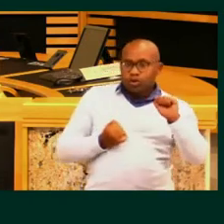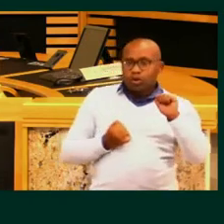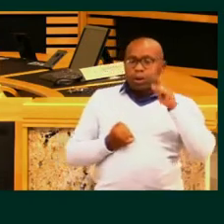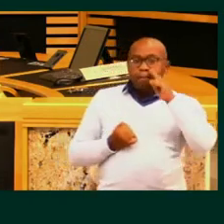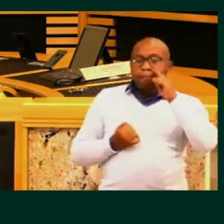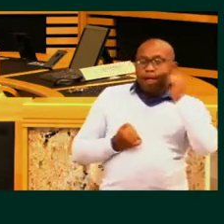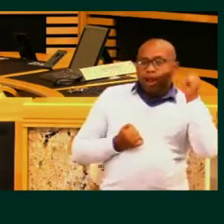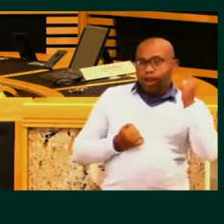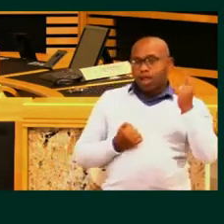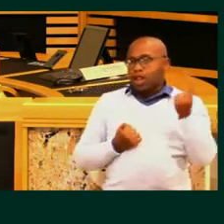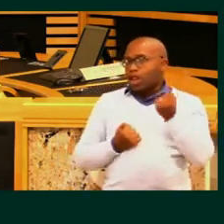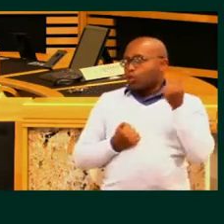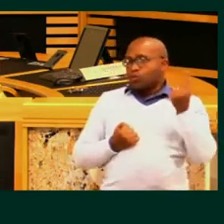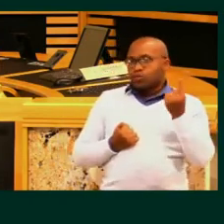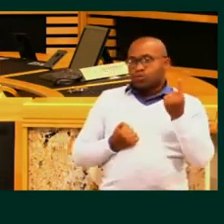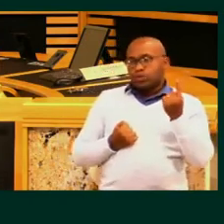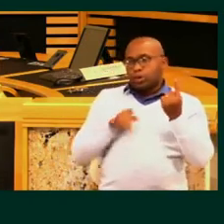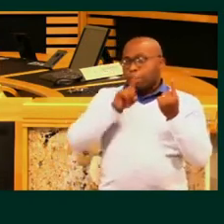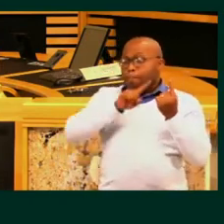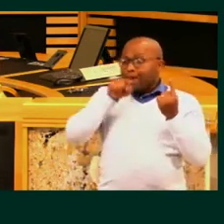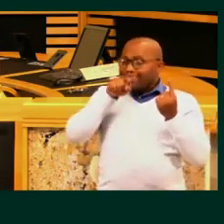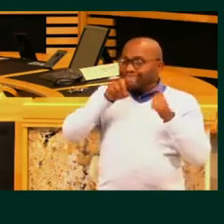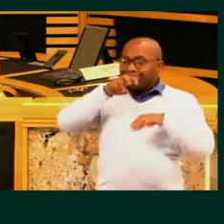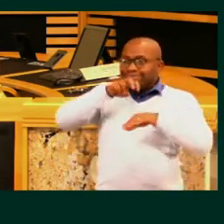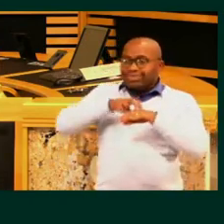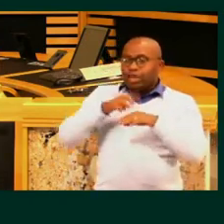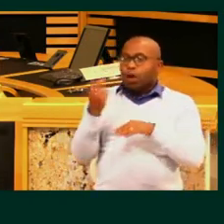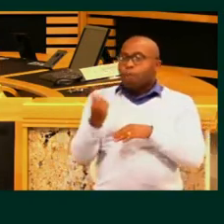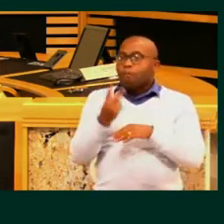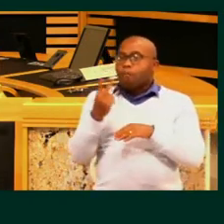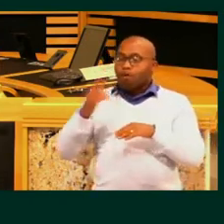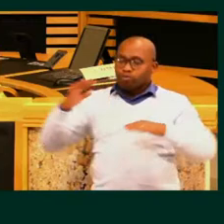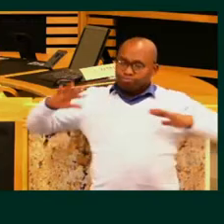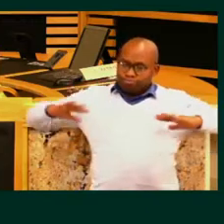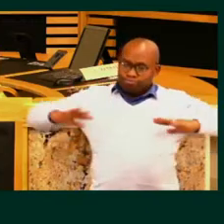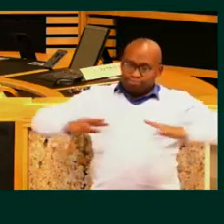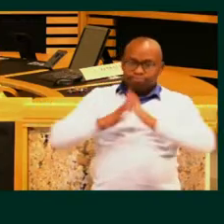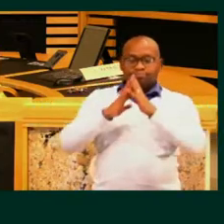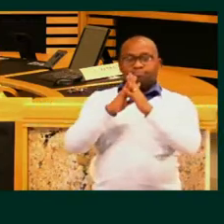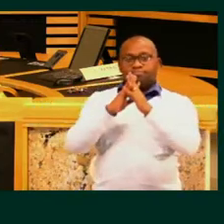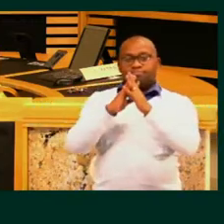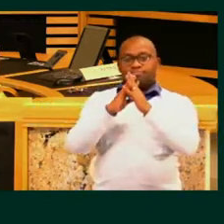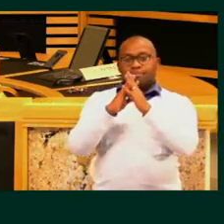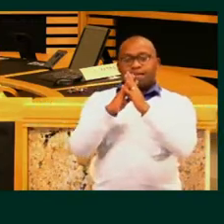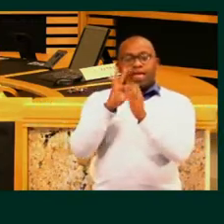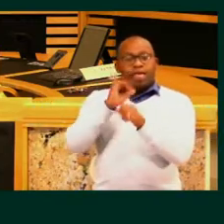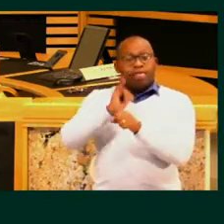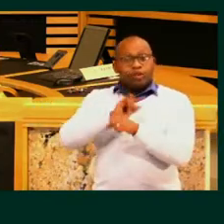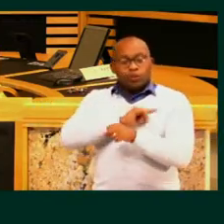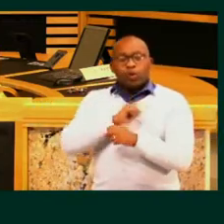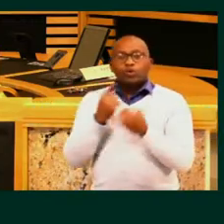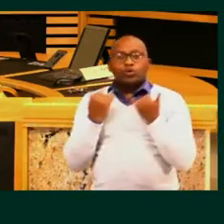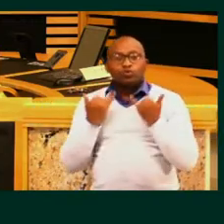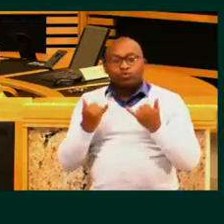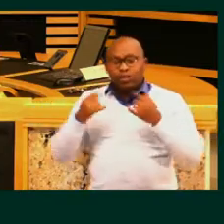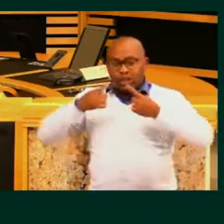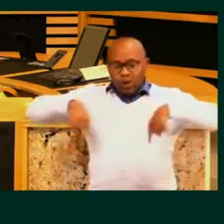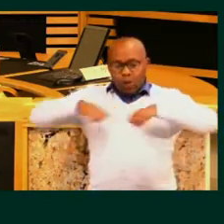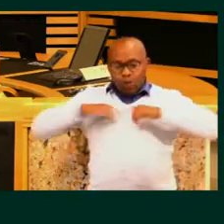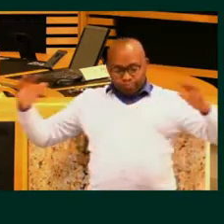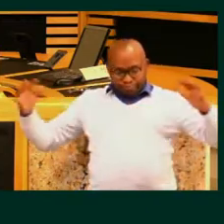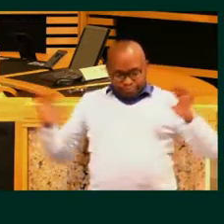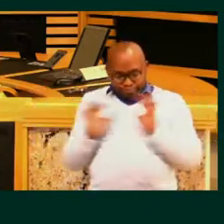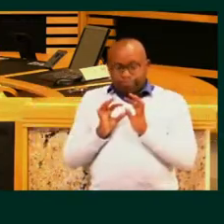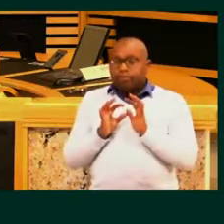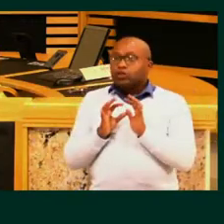the task together with men and women and that is why today we are debating this particular issue because sometimes